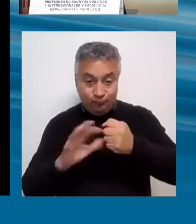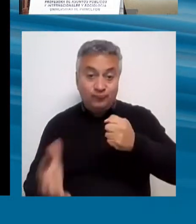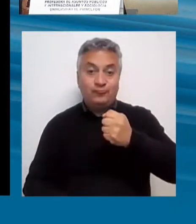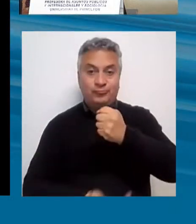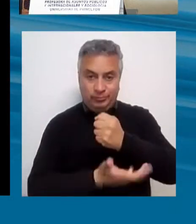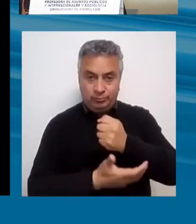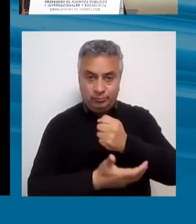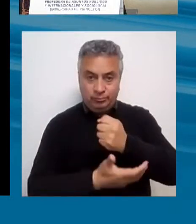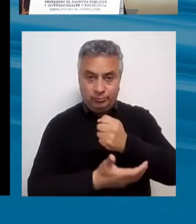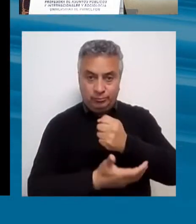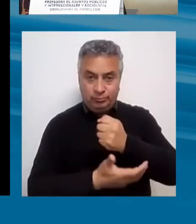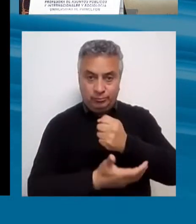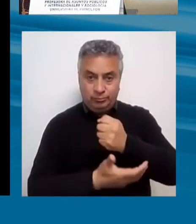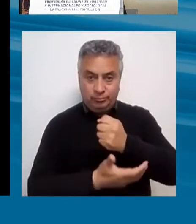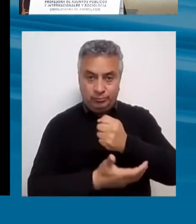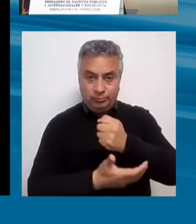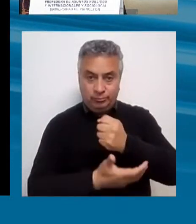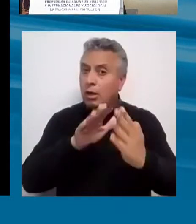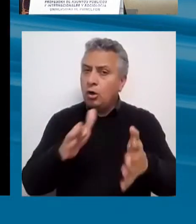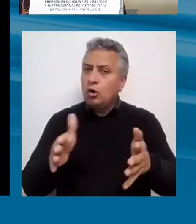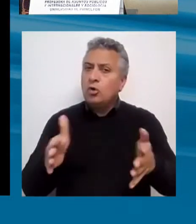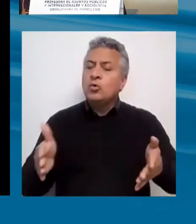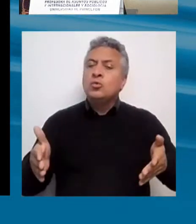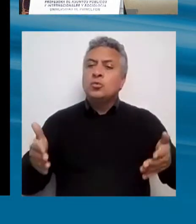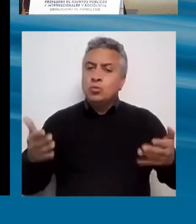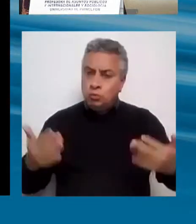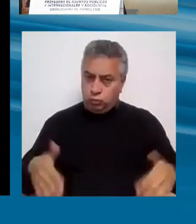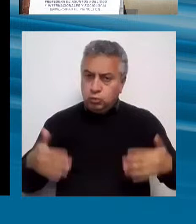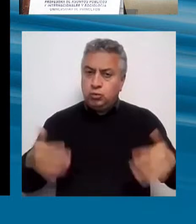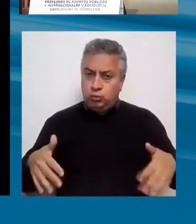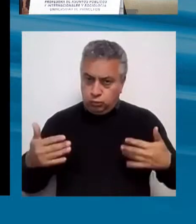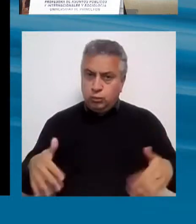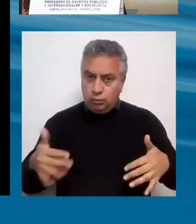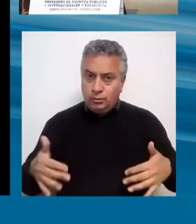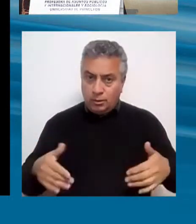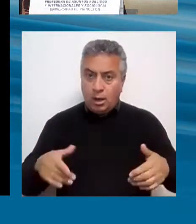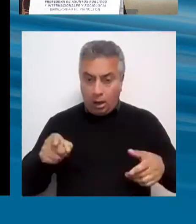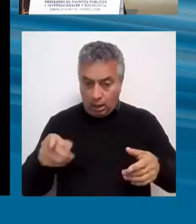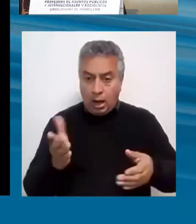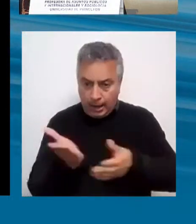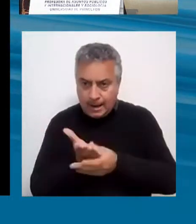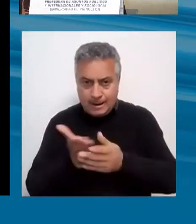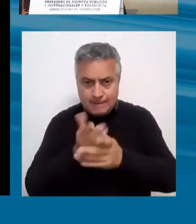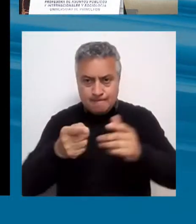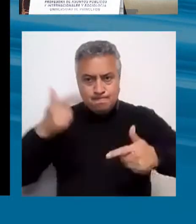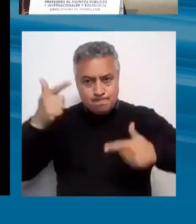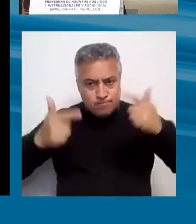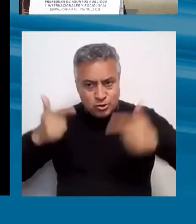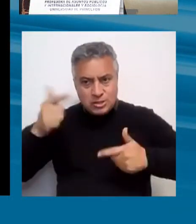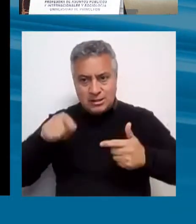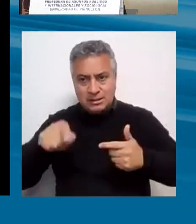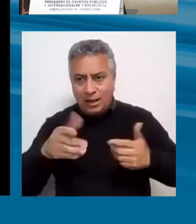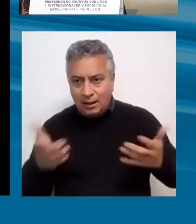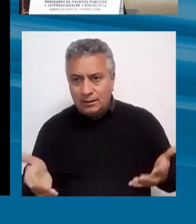know how big this challenge is. There are different aspects of public policies